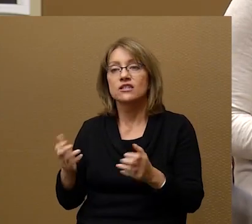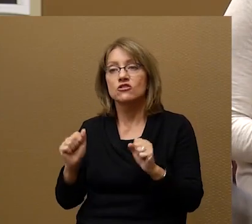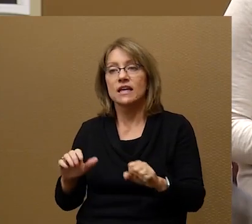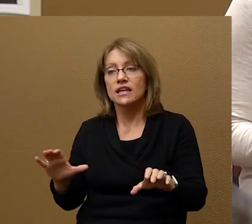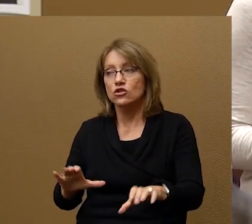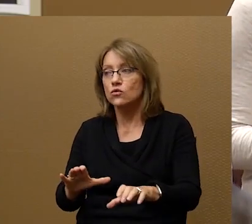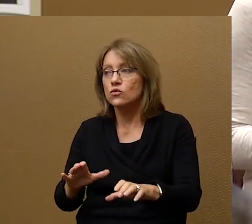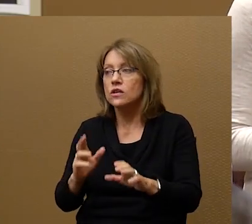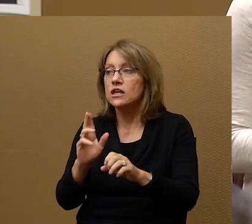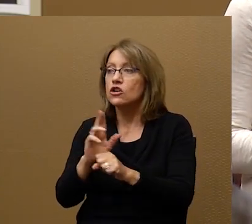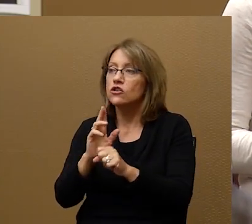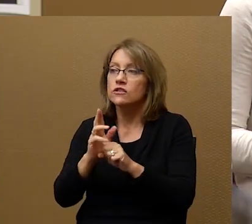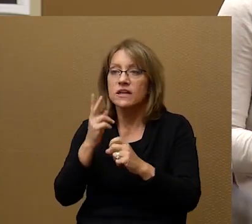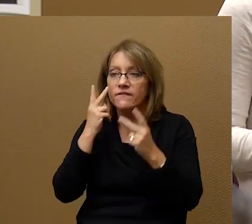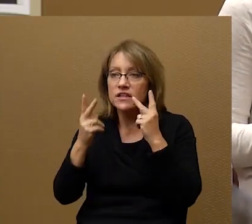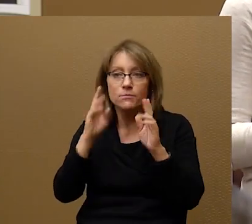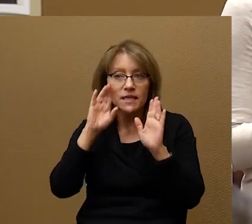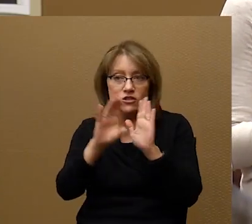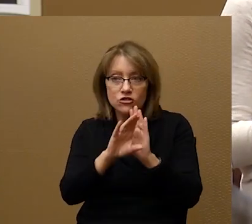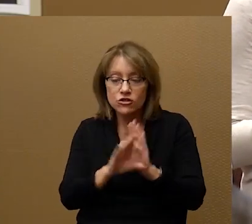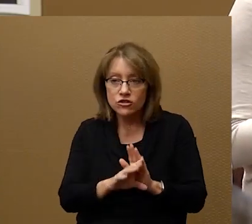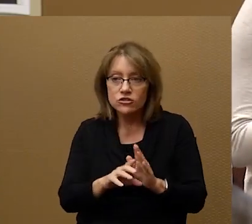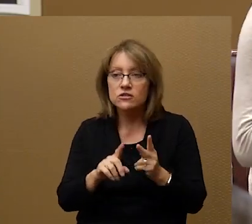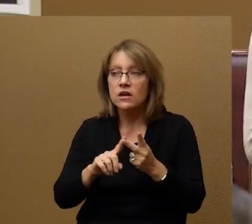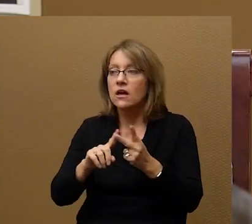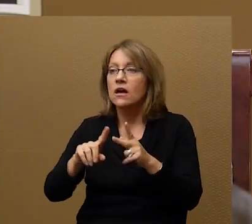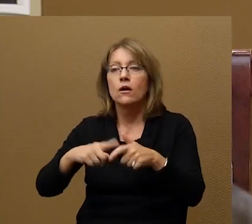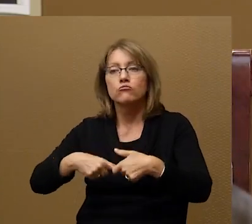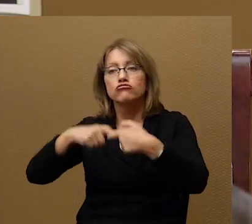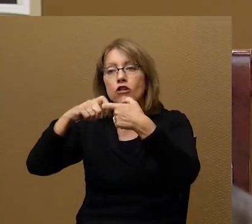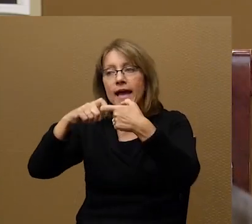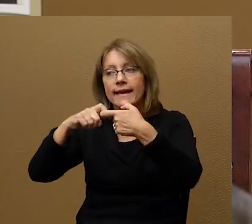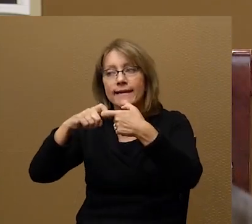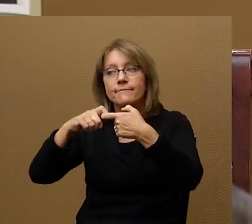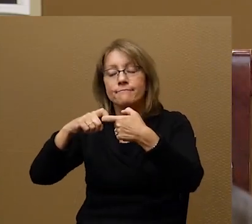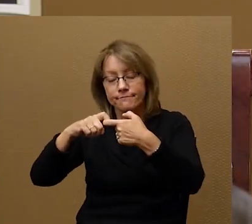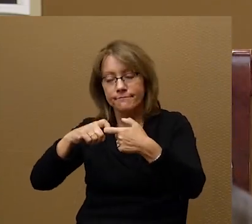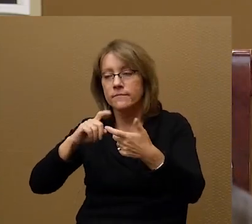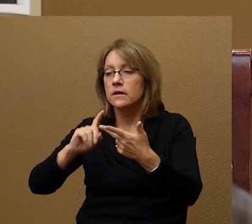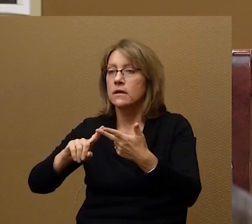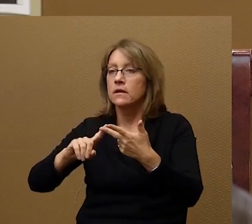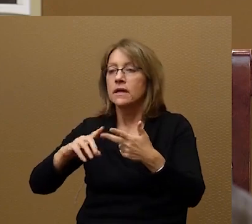using visuals, using breaks, using choices.